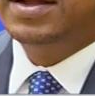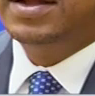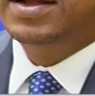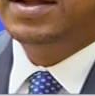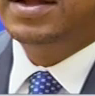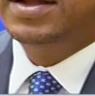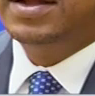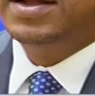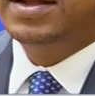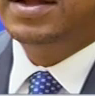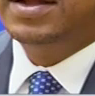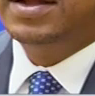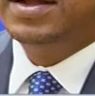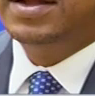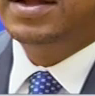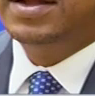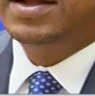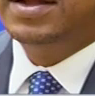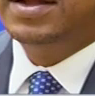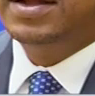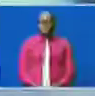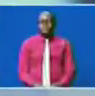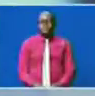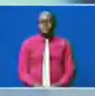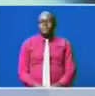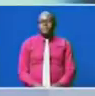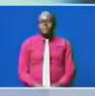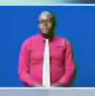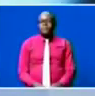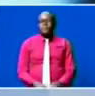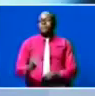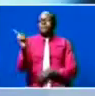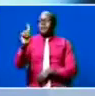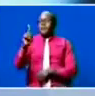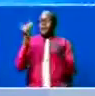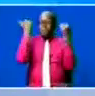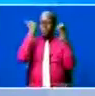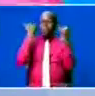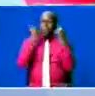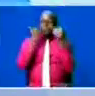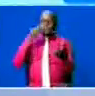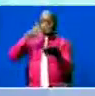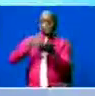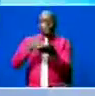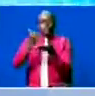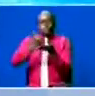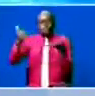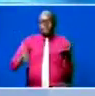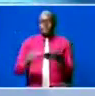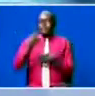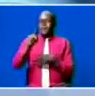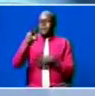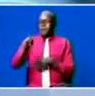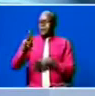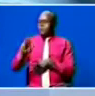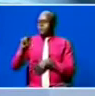polls. Chris Dairu, KTN News. A Nairobi court has briefly stopped the suspension of the Kenya National Union